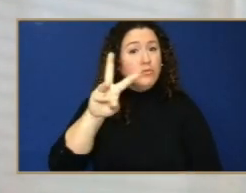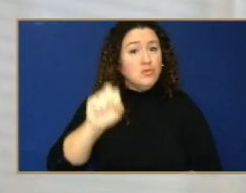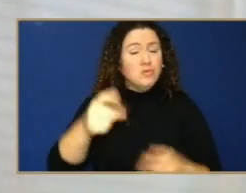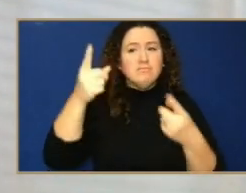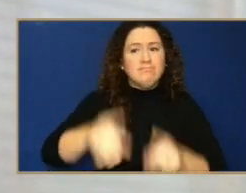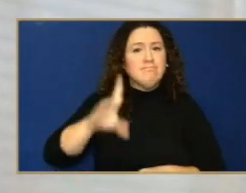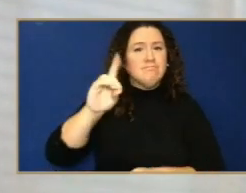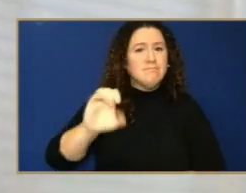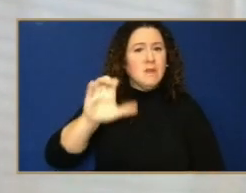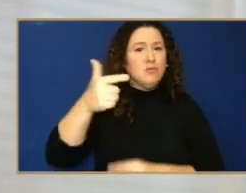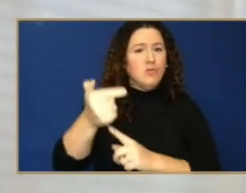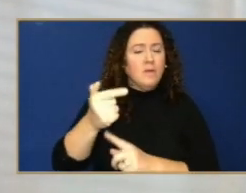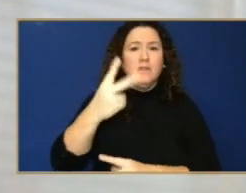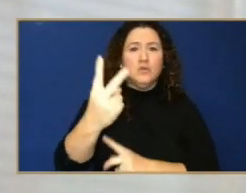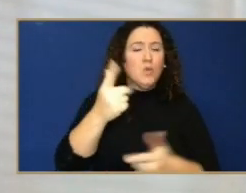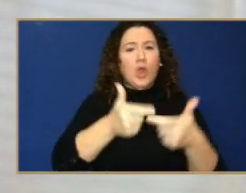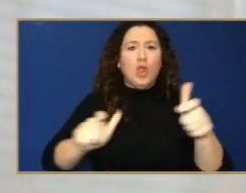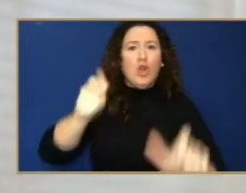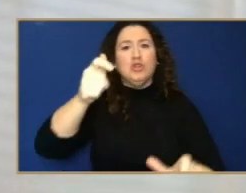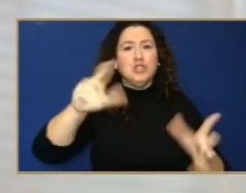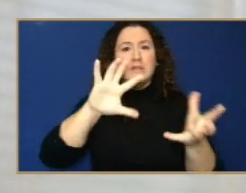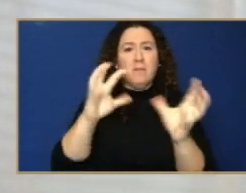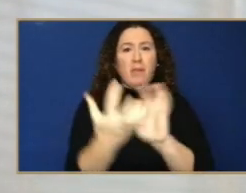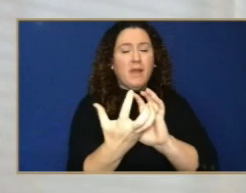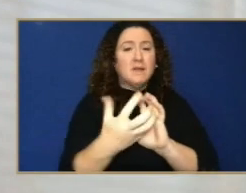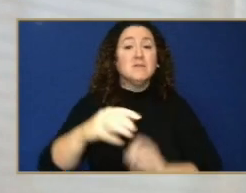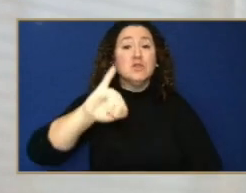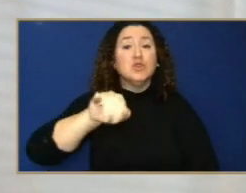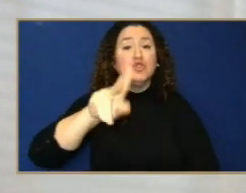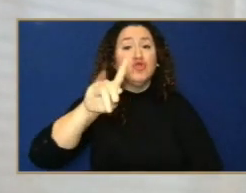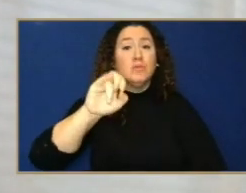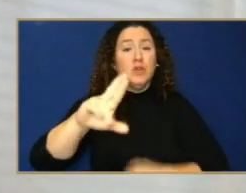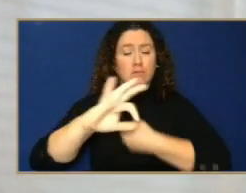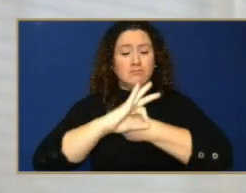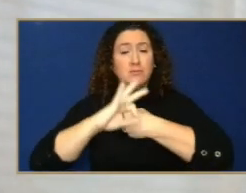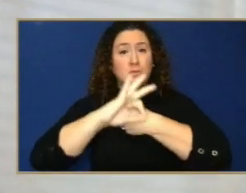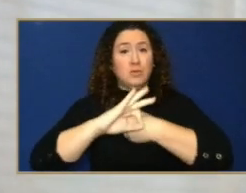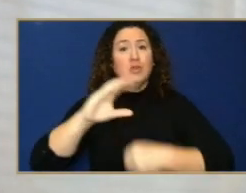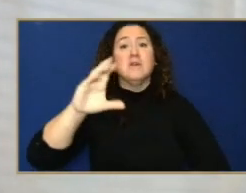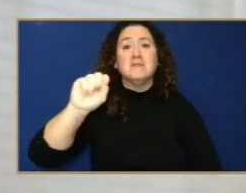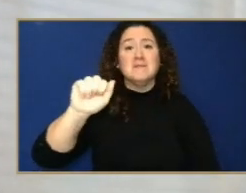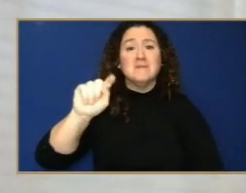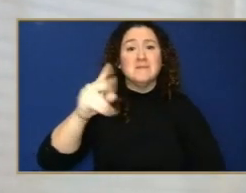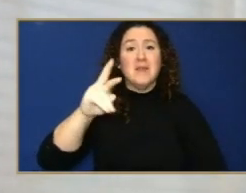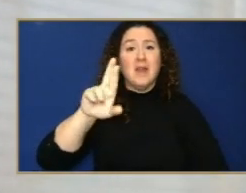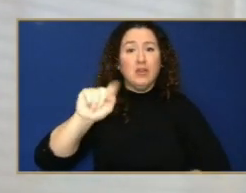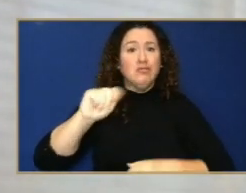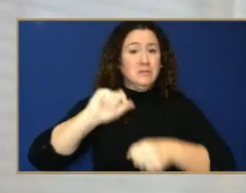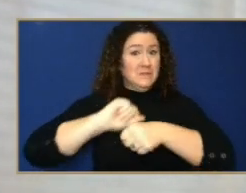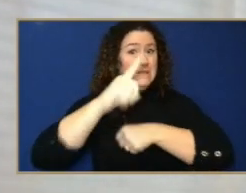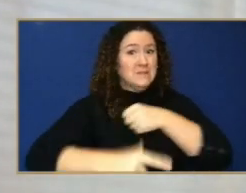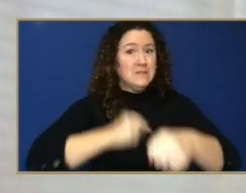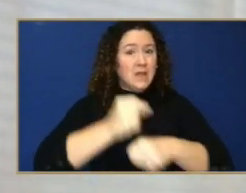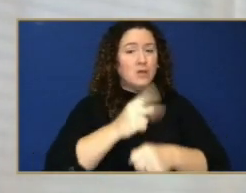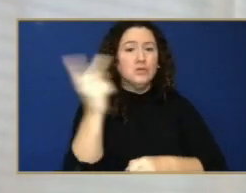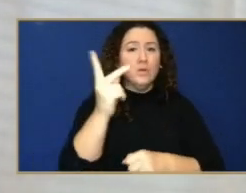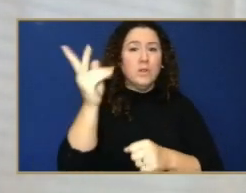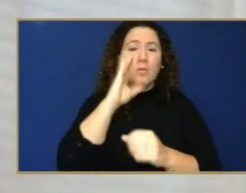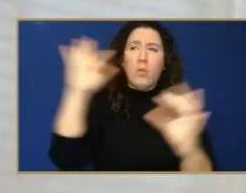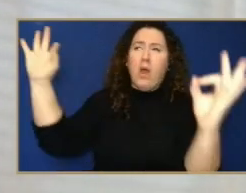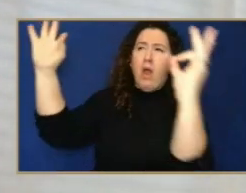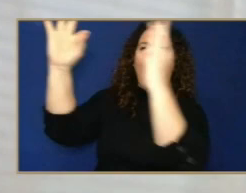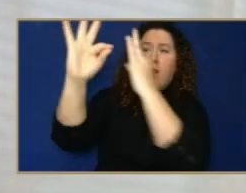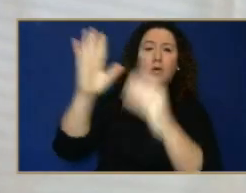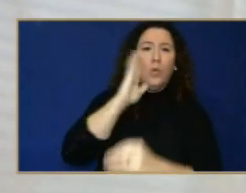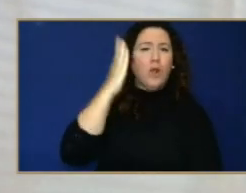our solar system, Saturn and Jupiter, will appear in the night sky as if they are nearly touching. And yes, you will be able to